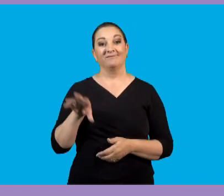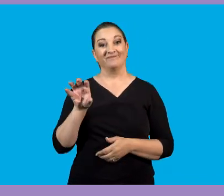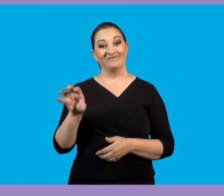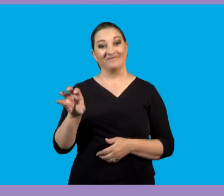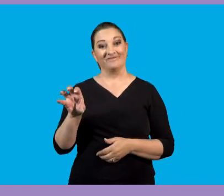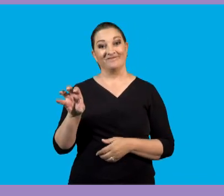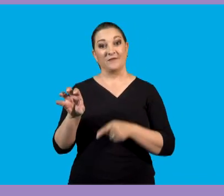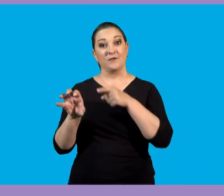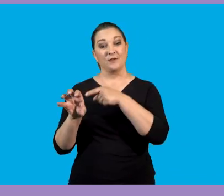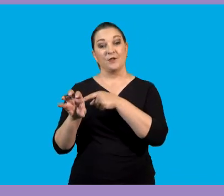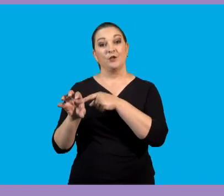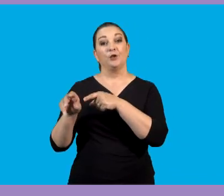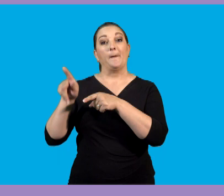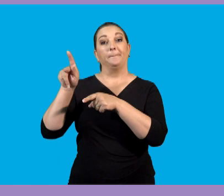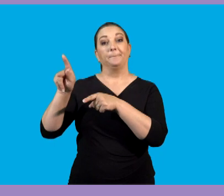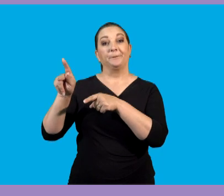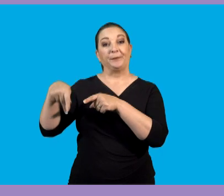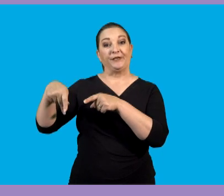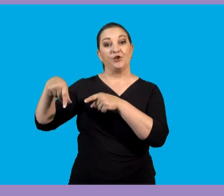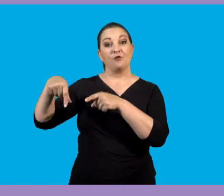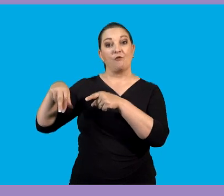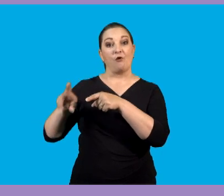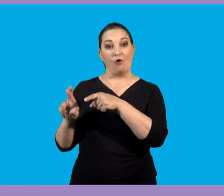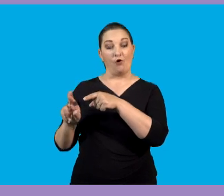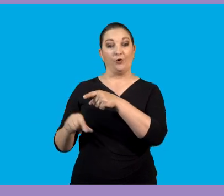is similar to triangle